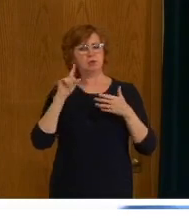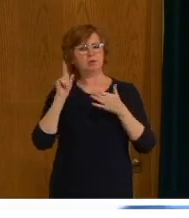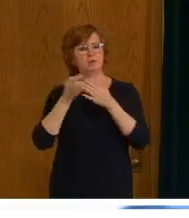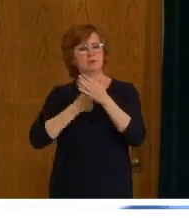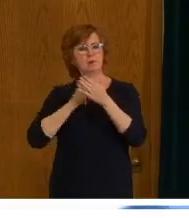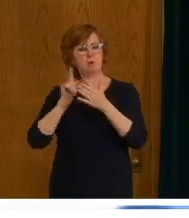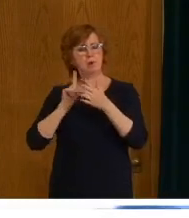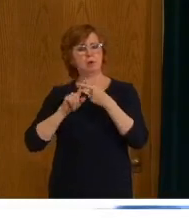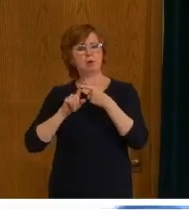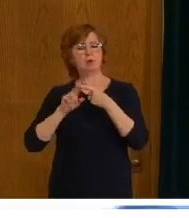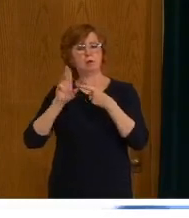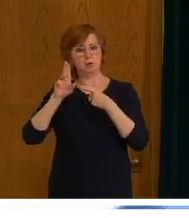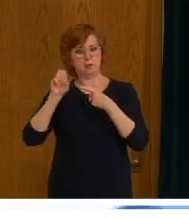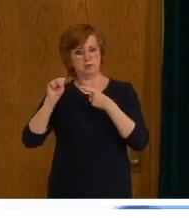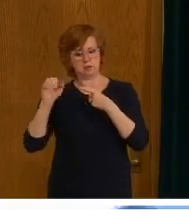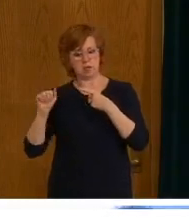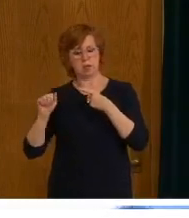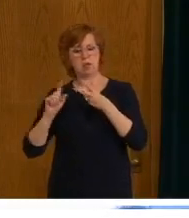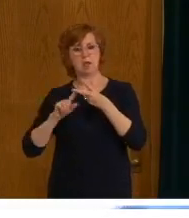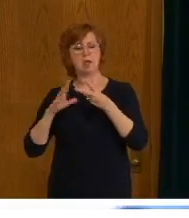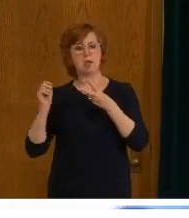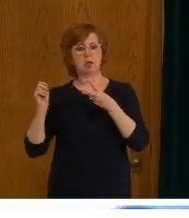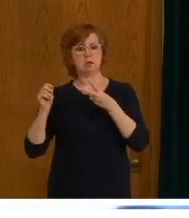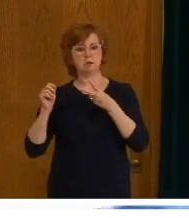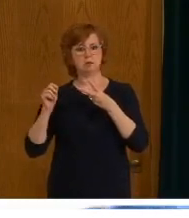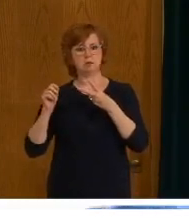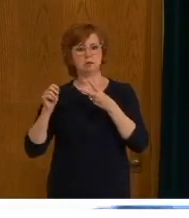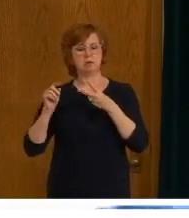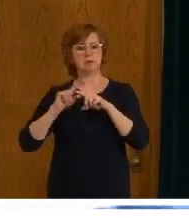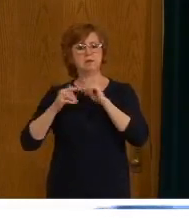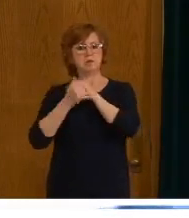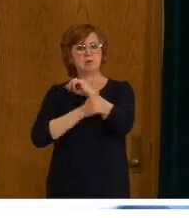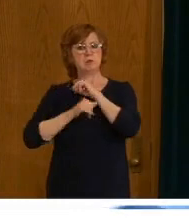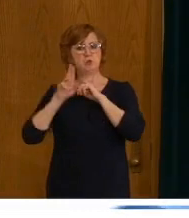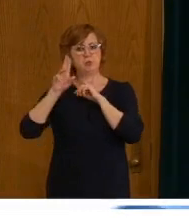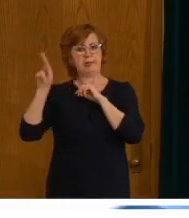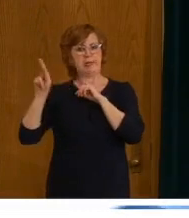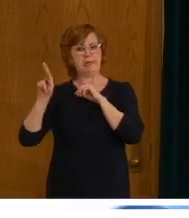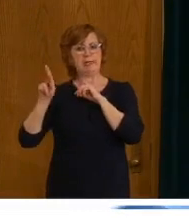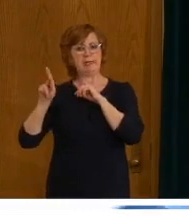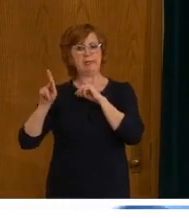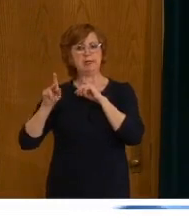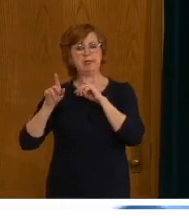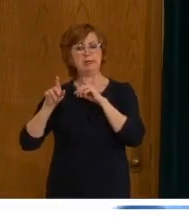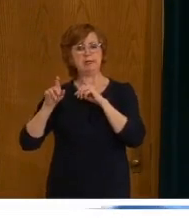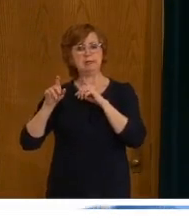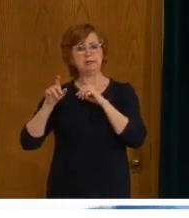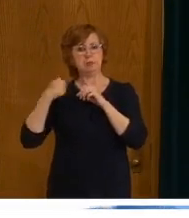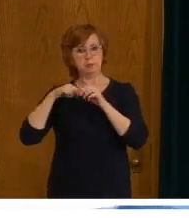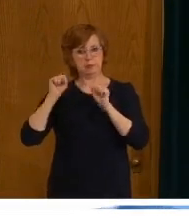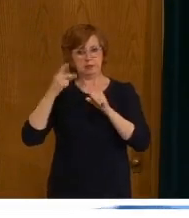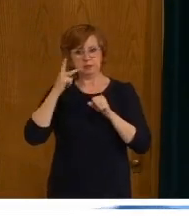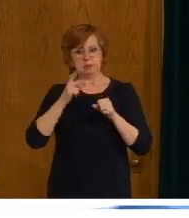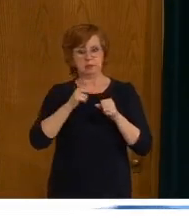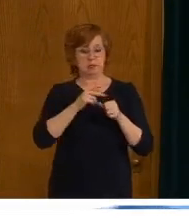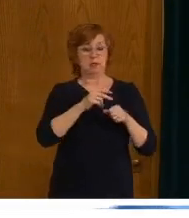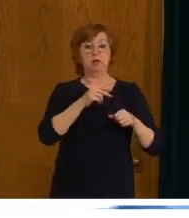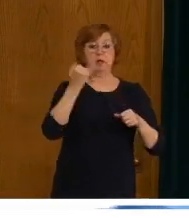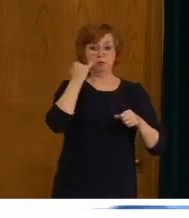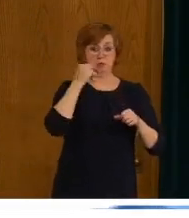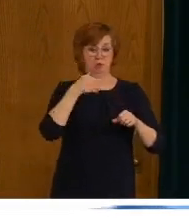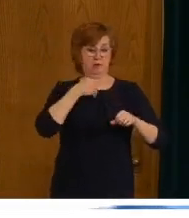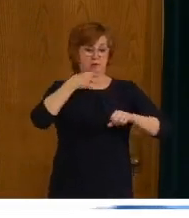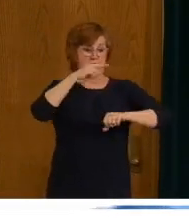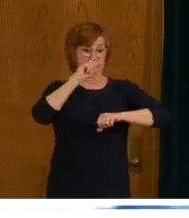like the US or a delayed second dose like the UK, is that once you are 2 weeks out from your second dose, you're obviously very